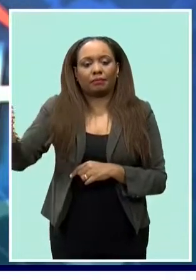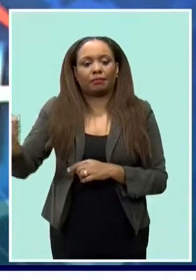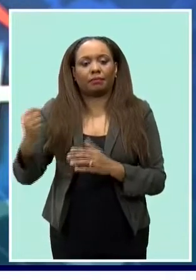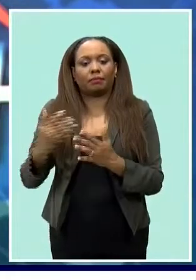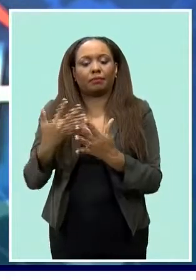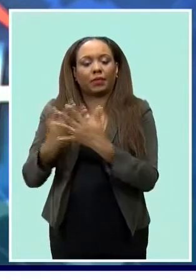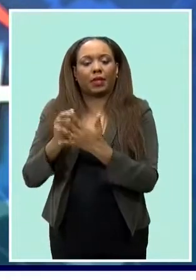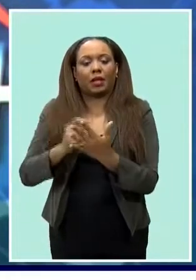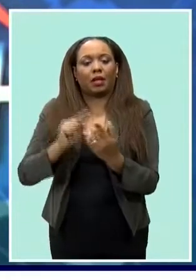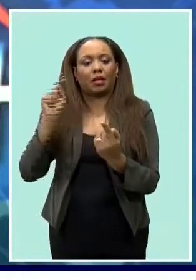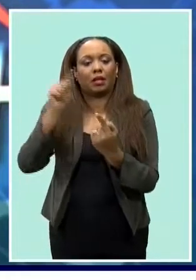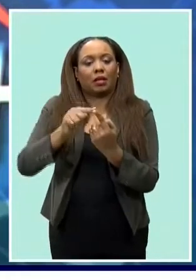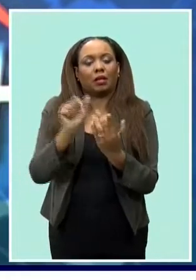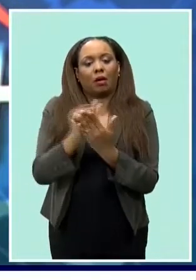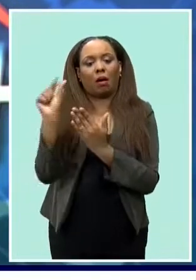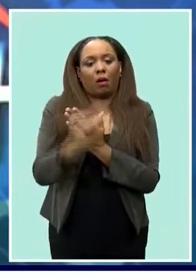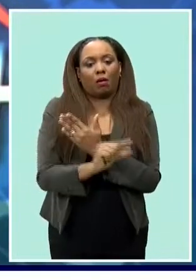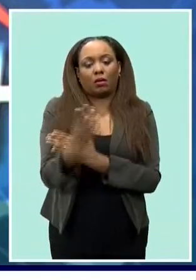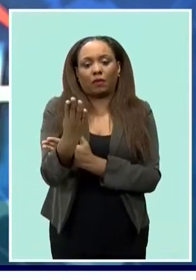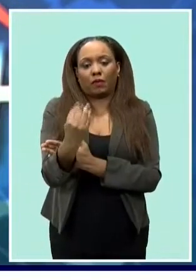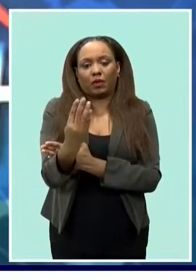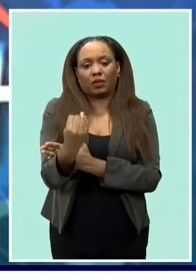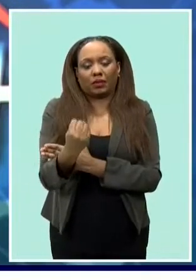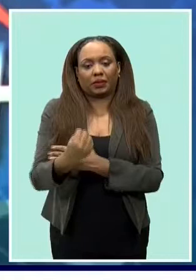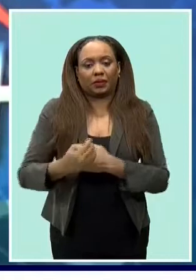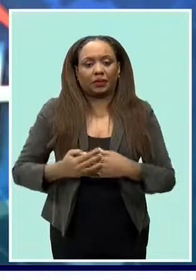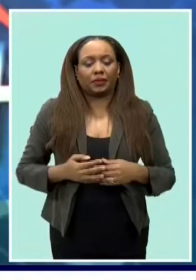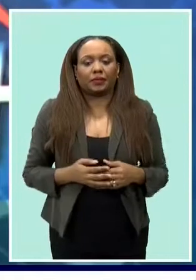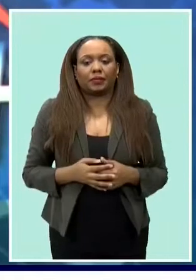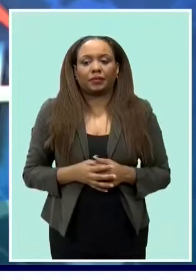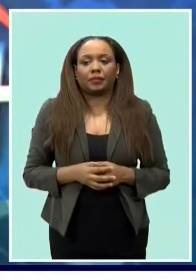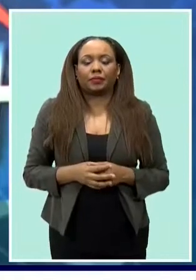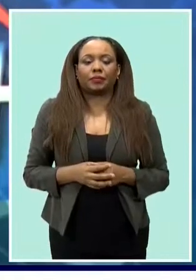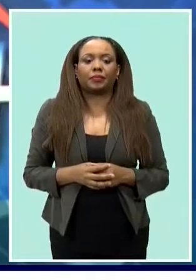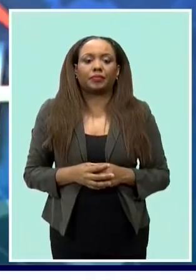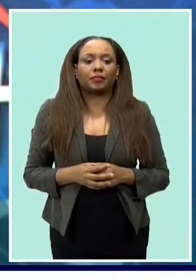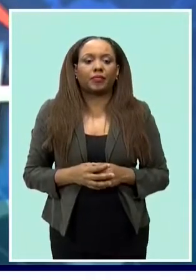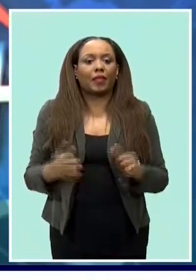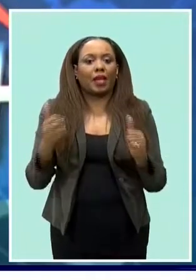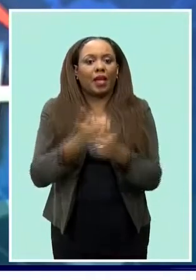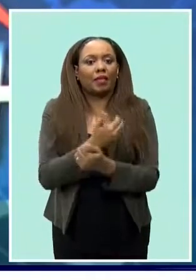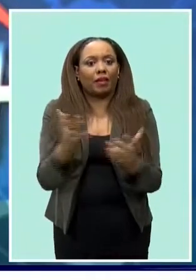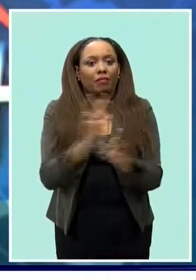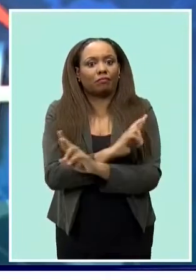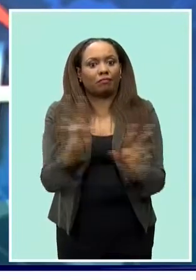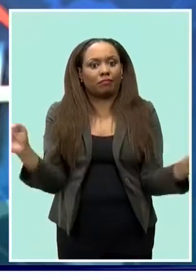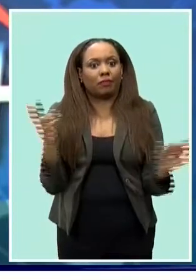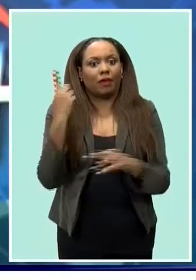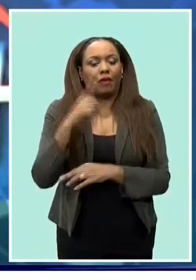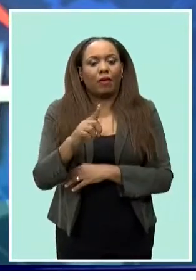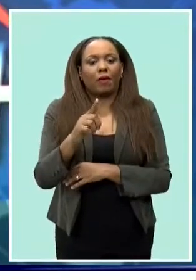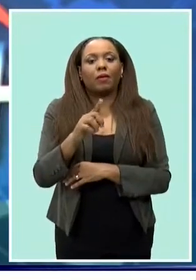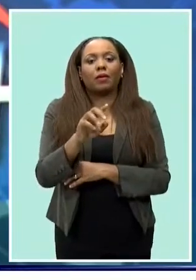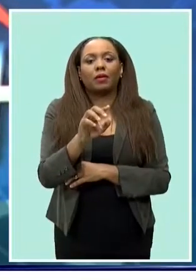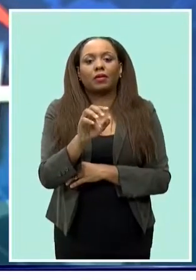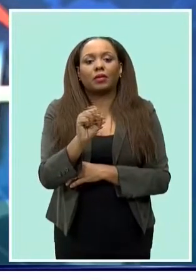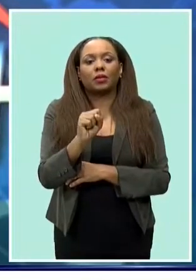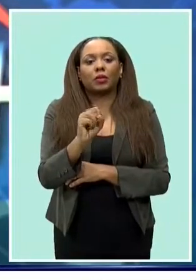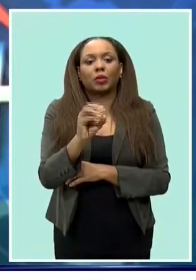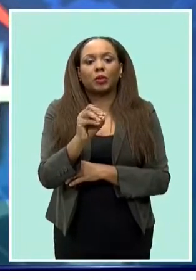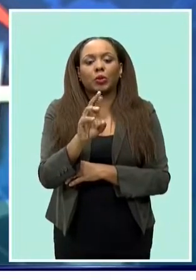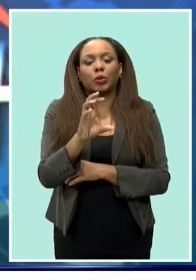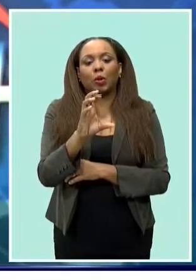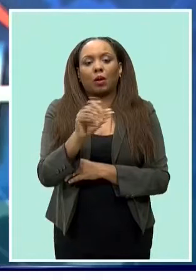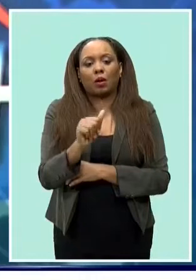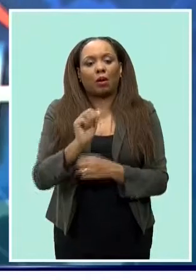prison until August the 14th. Well, all is set for the 2019 Soca Monarch final at the Soca Bowl in over a